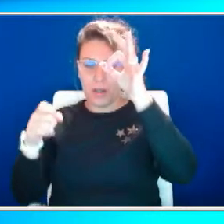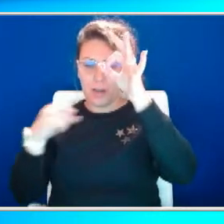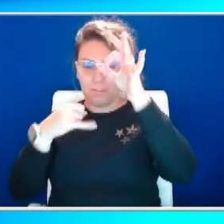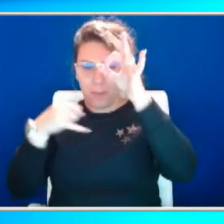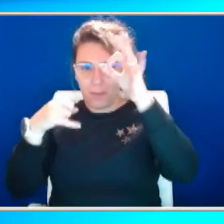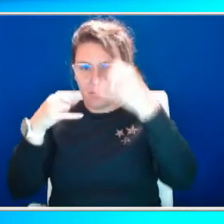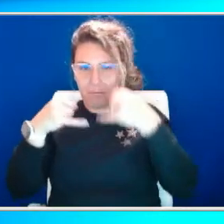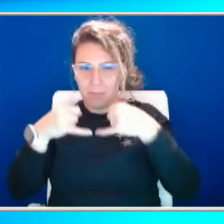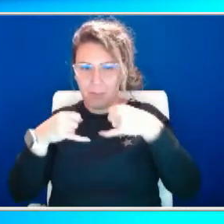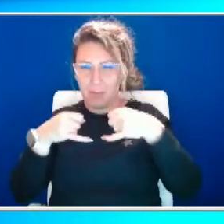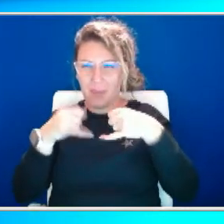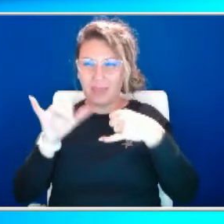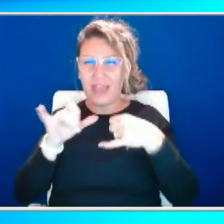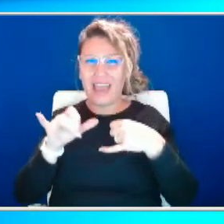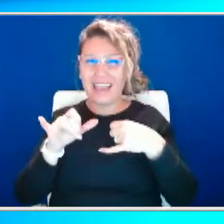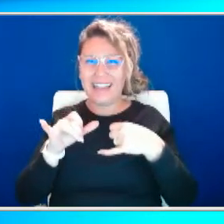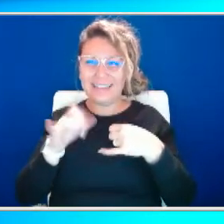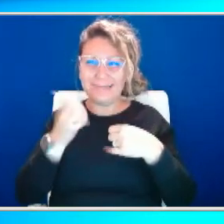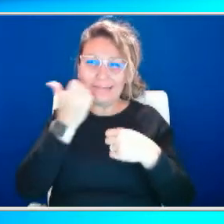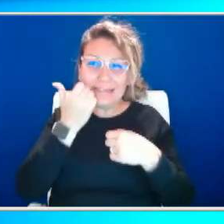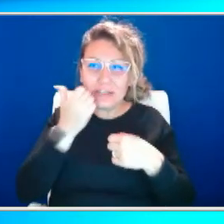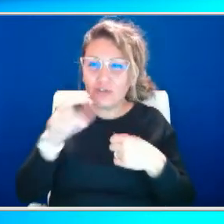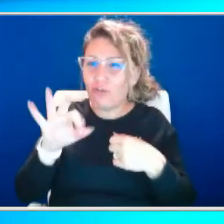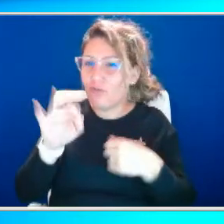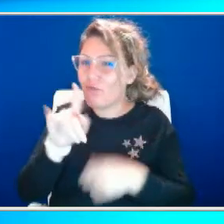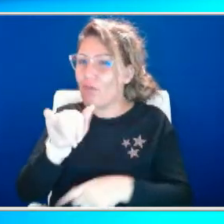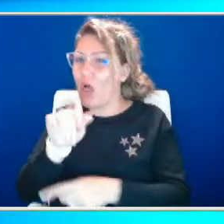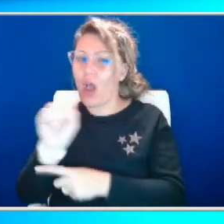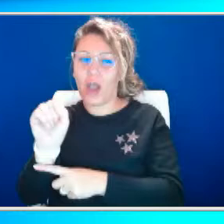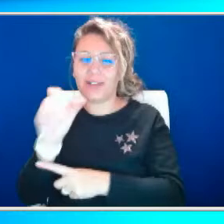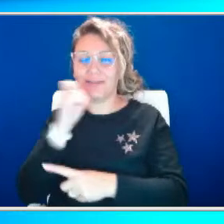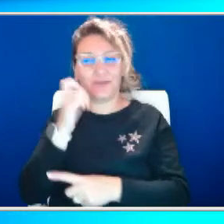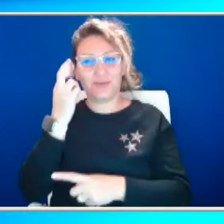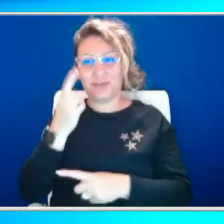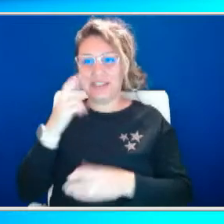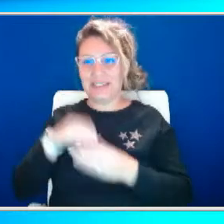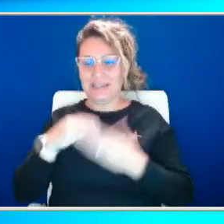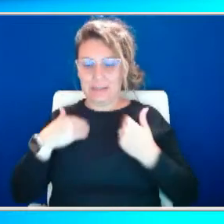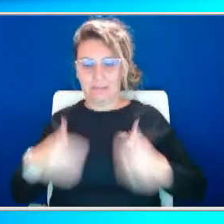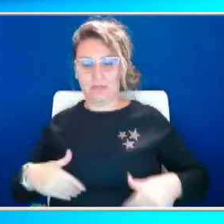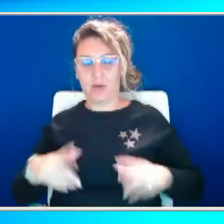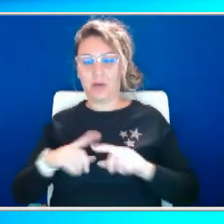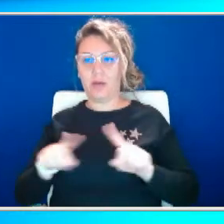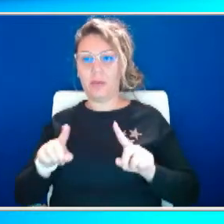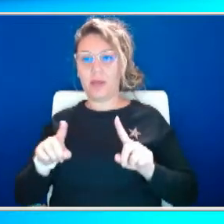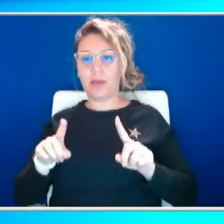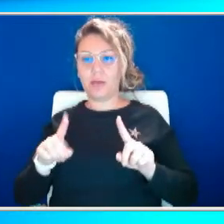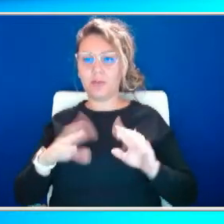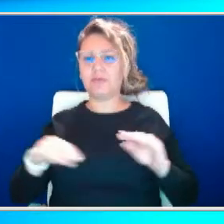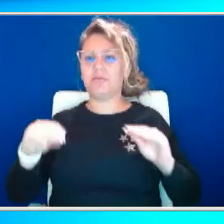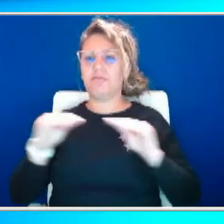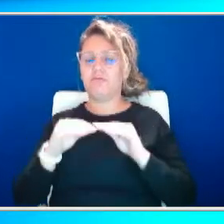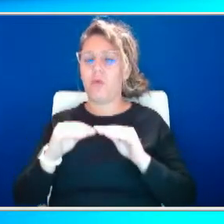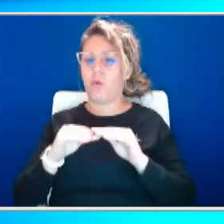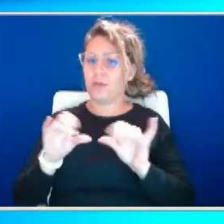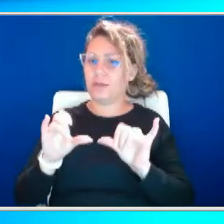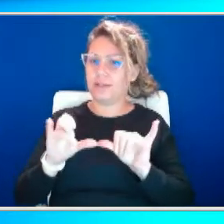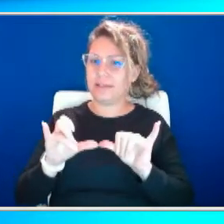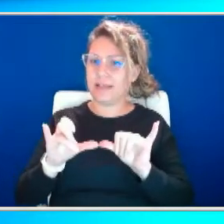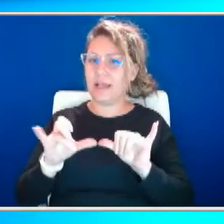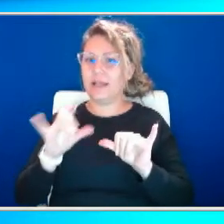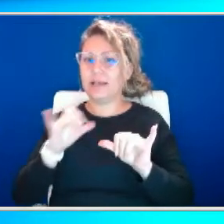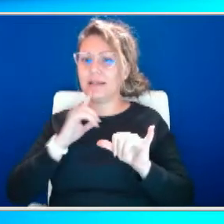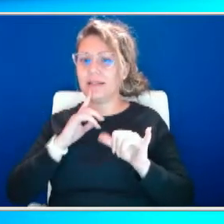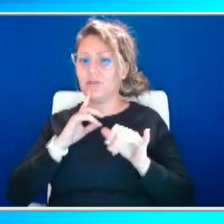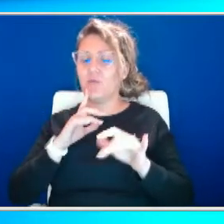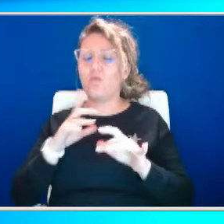dental floss, so most patients don't even realize that that part's in their body. The part that has a little bit more size to it is actually the part that powers those